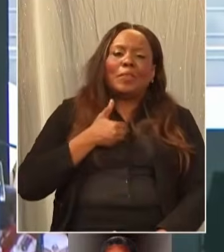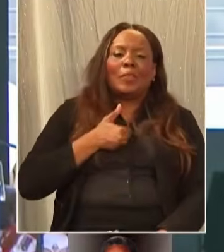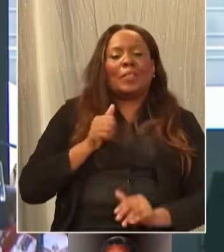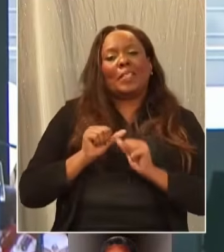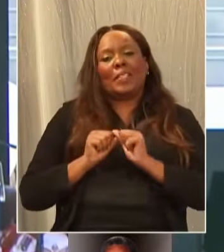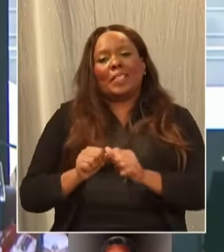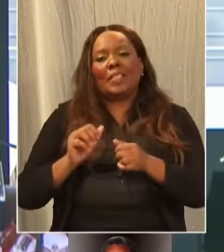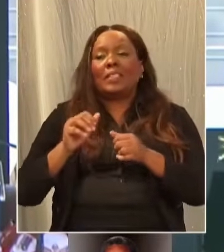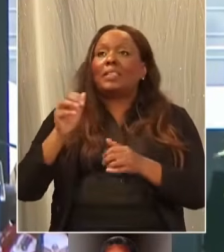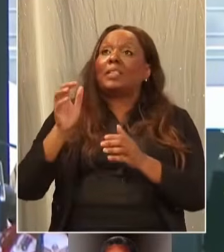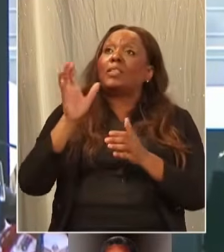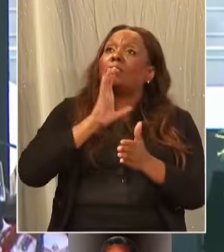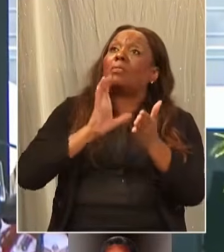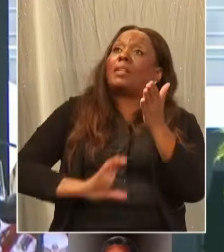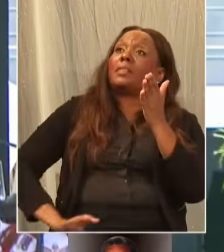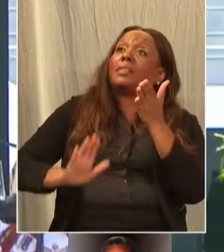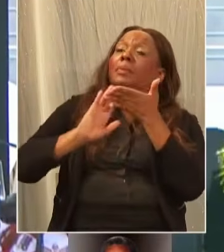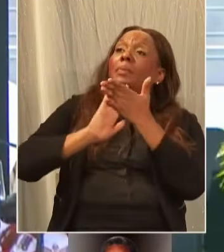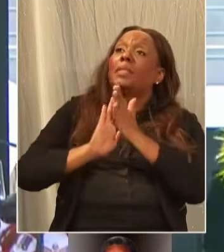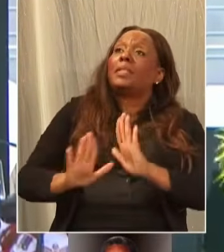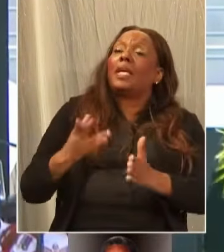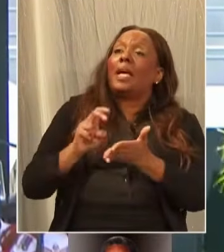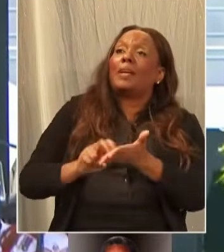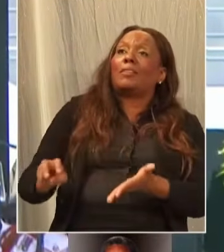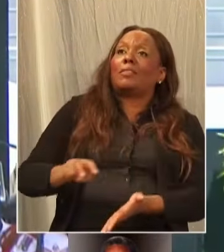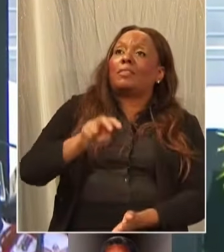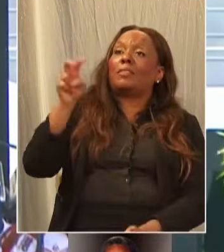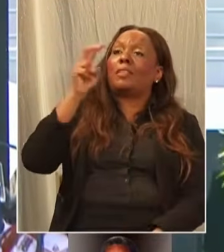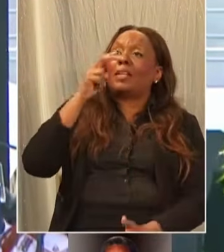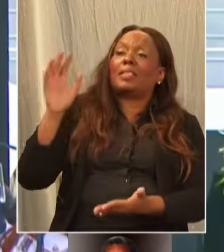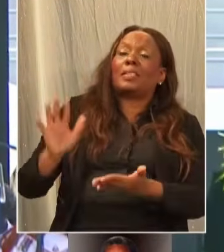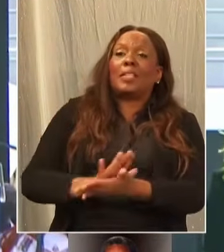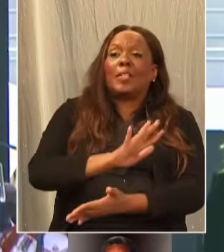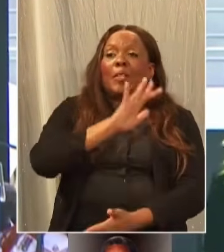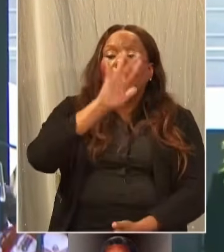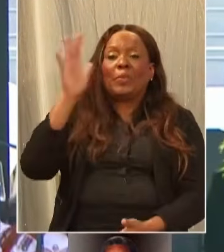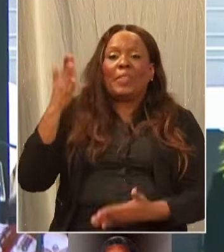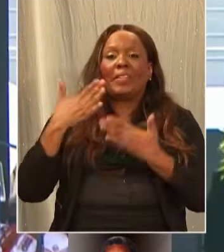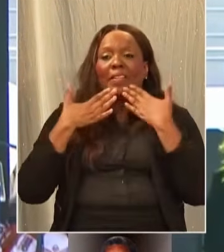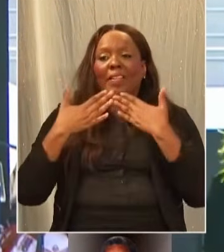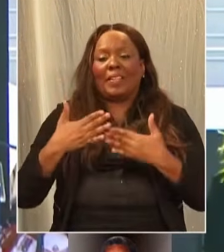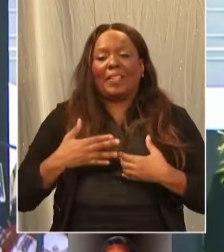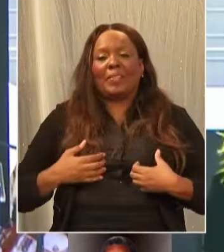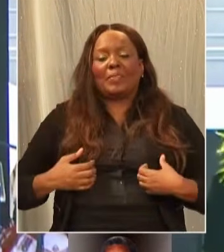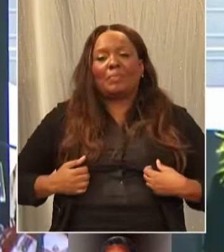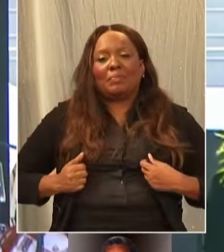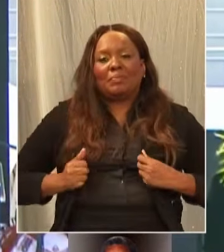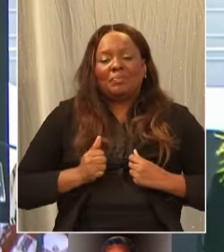peace of Christ and rise in glory. Thank you.